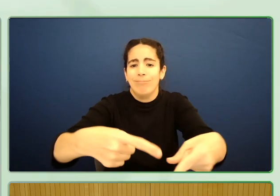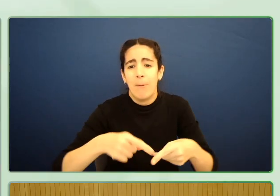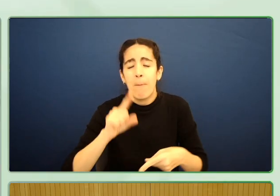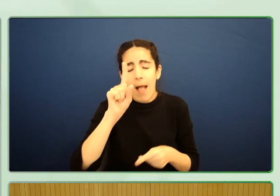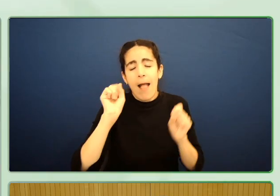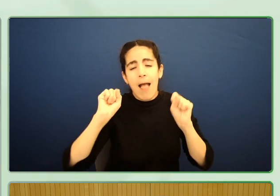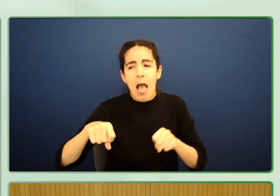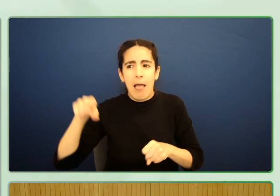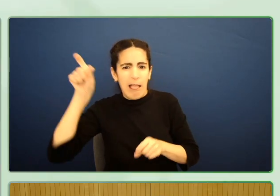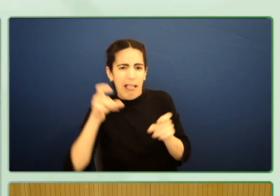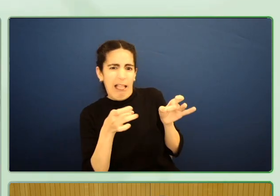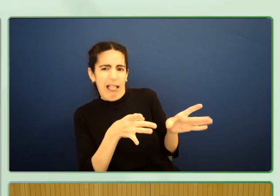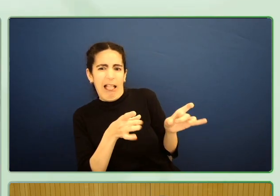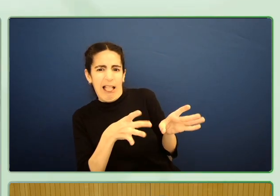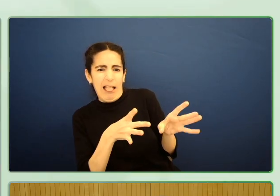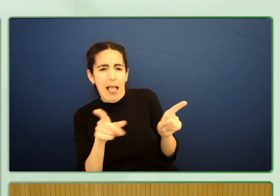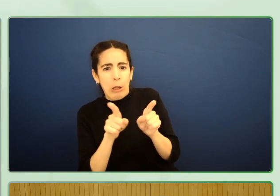And there's also another challenge.